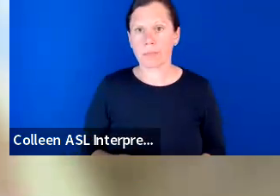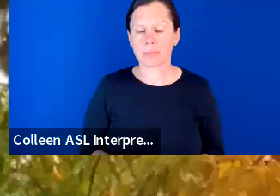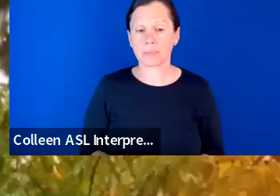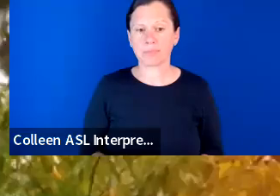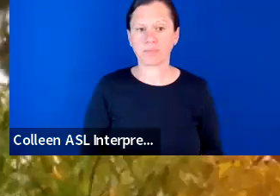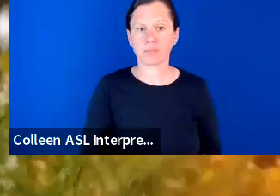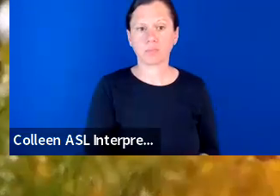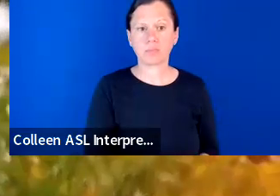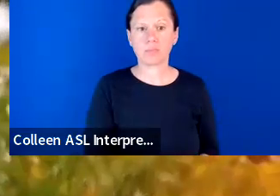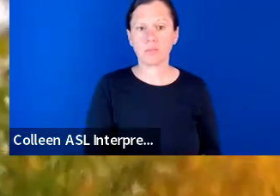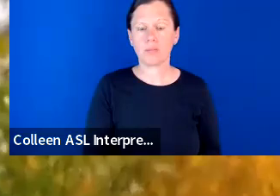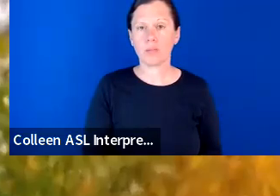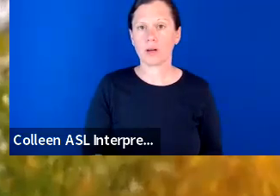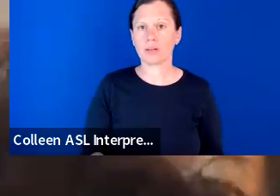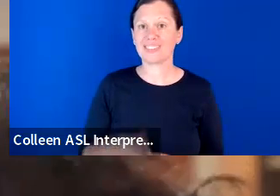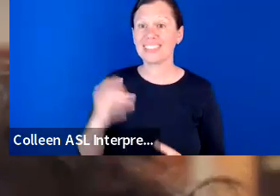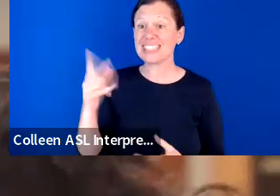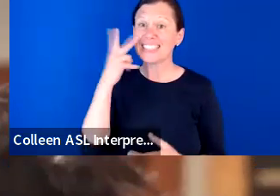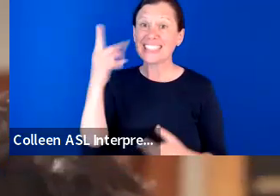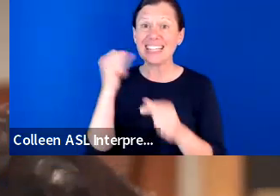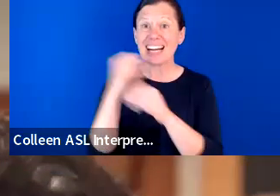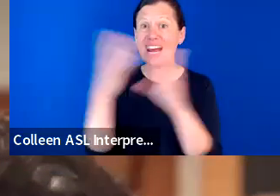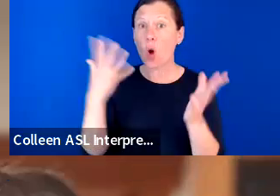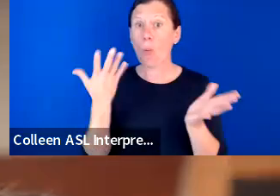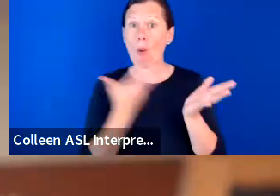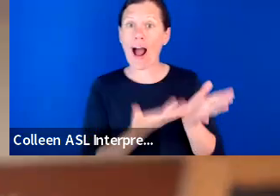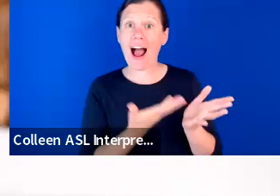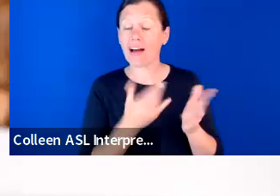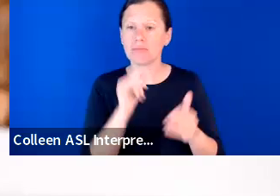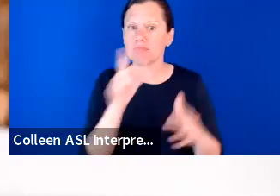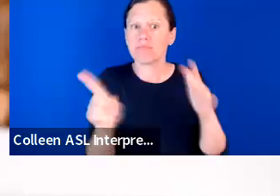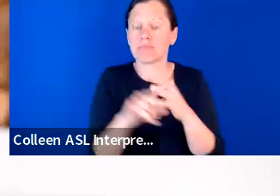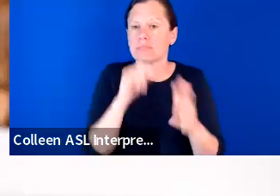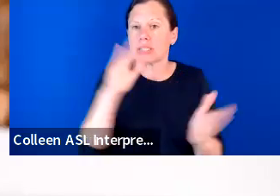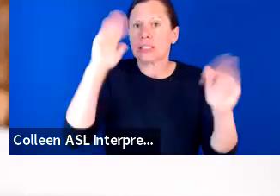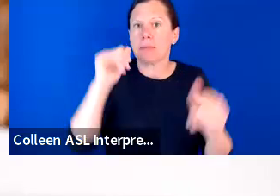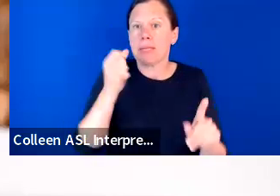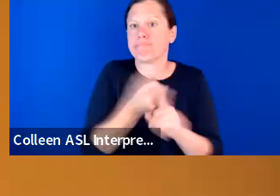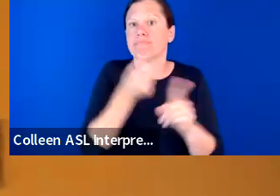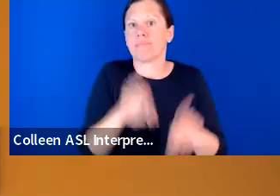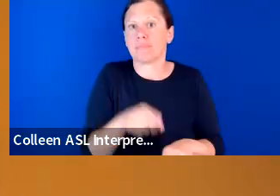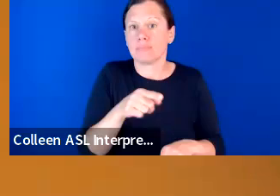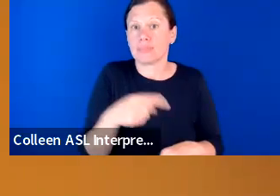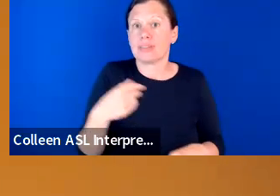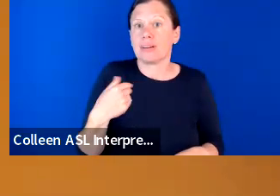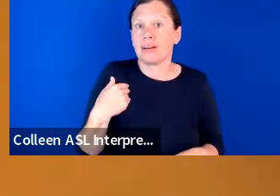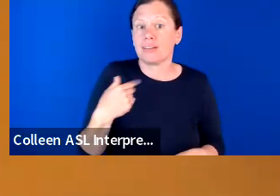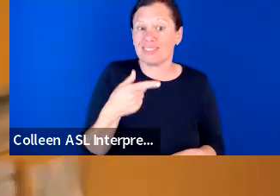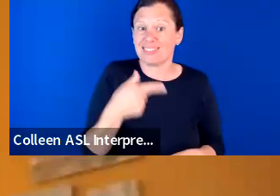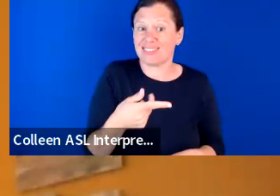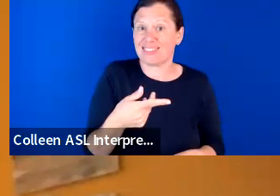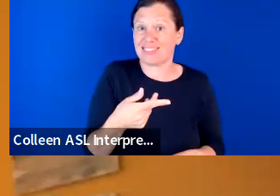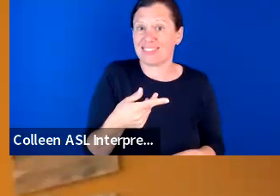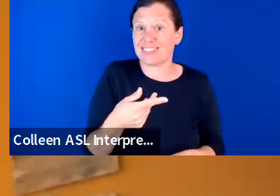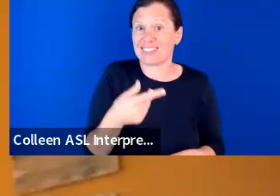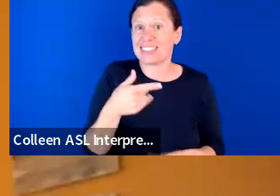you imagine, something else will happen. Patty and I have been together since 1984. Patty got diagnosed with